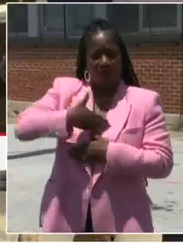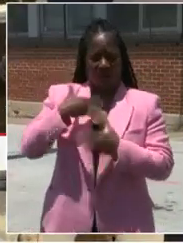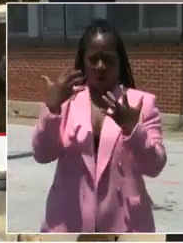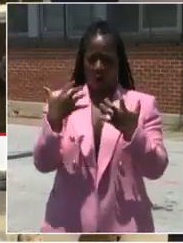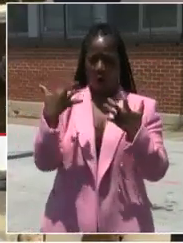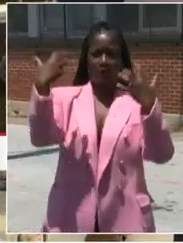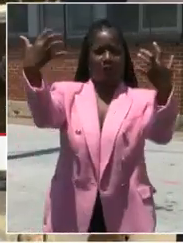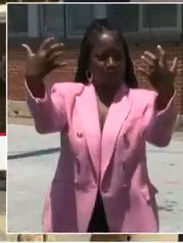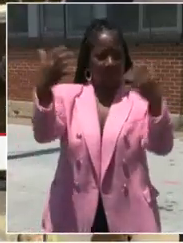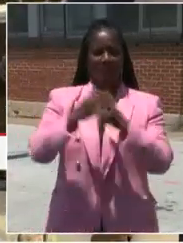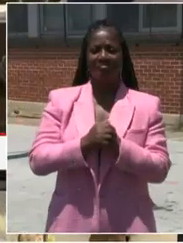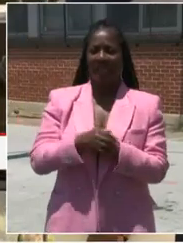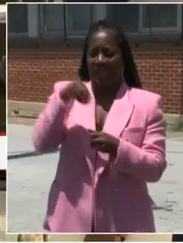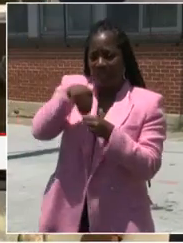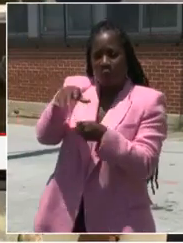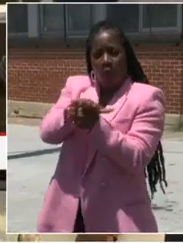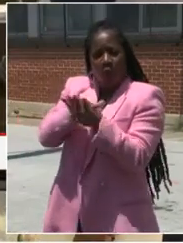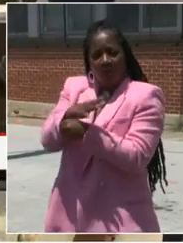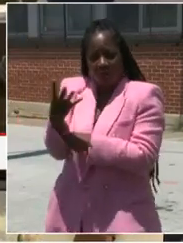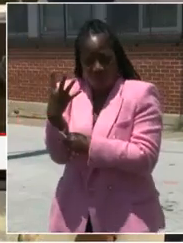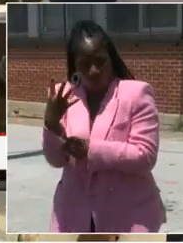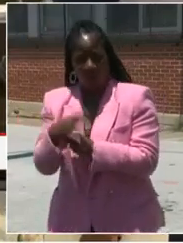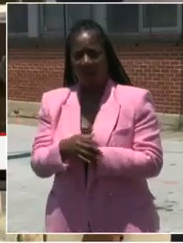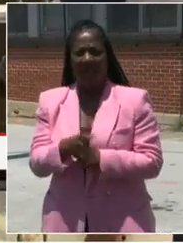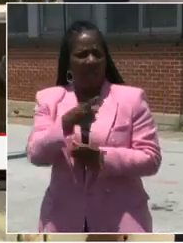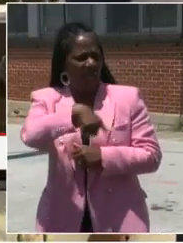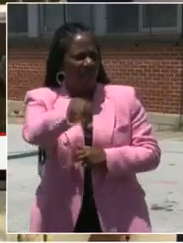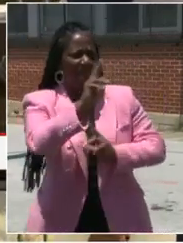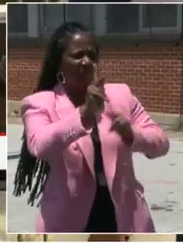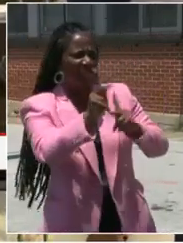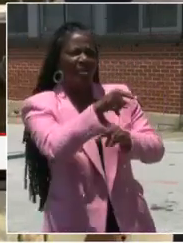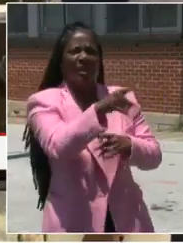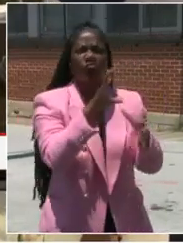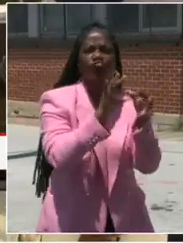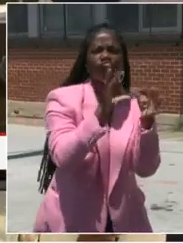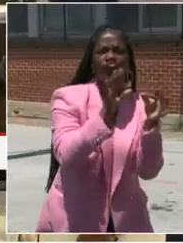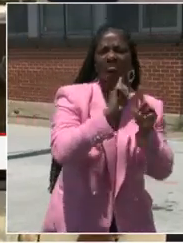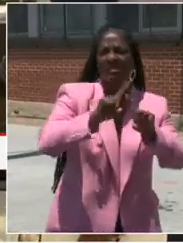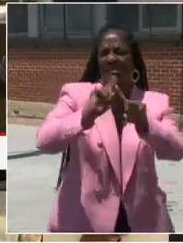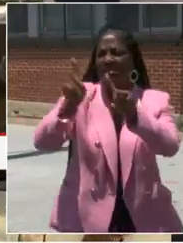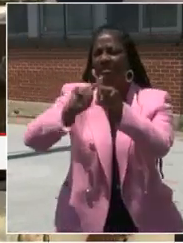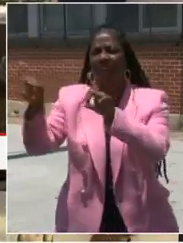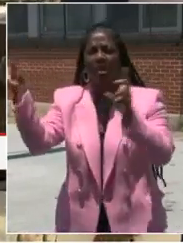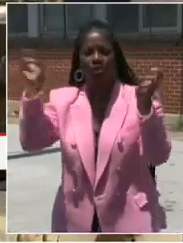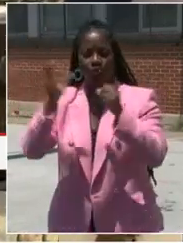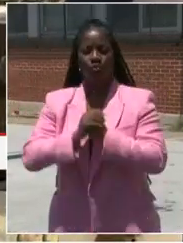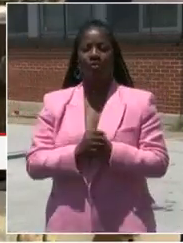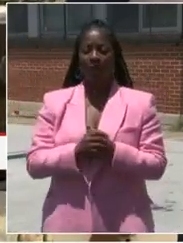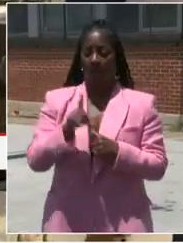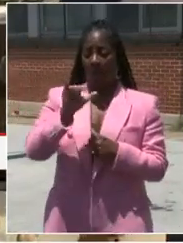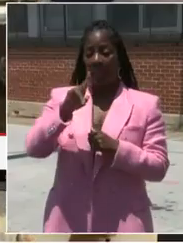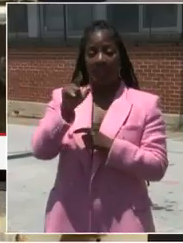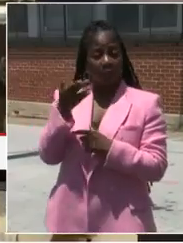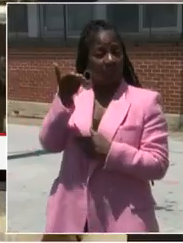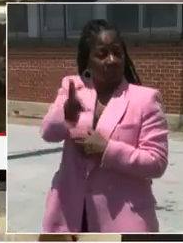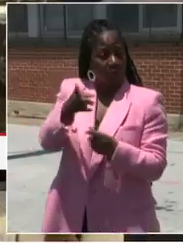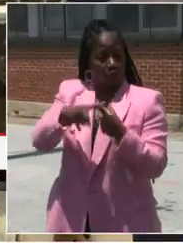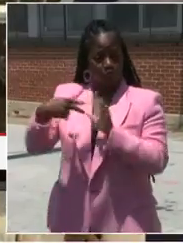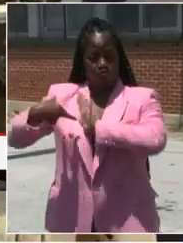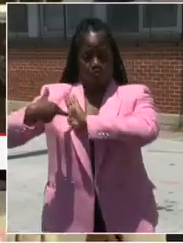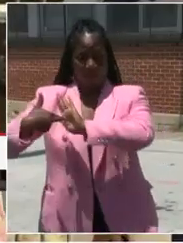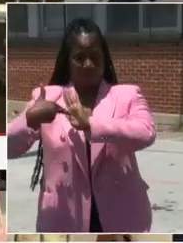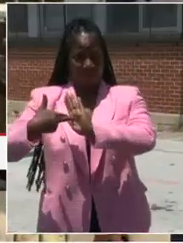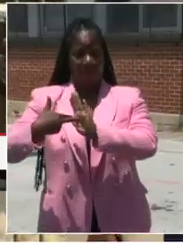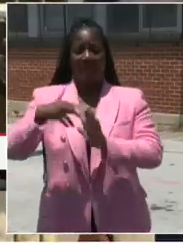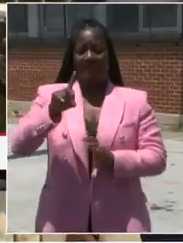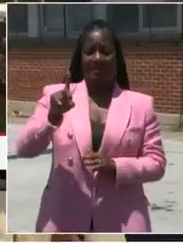auditorium in Ward 4 where people were talking about various issues, and Linda was there to